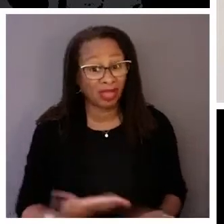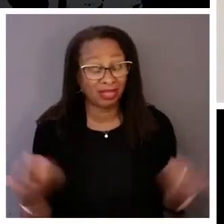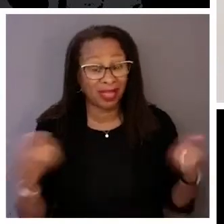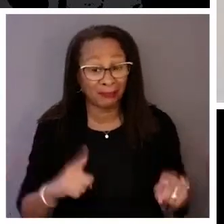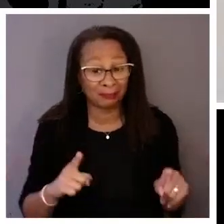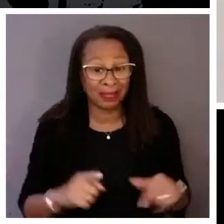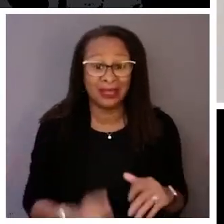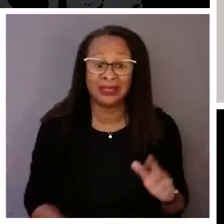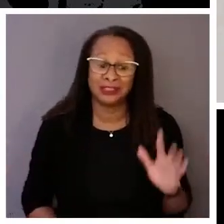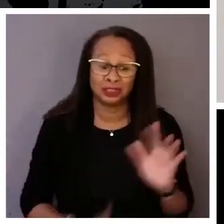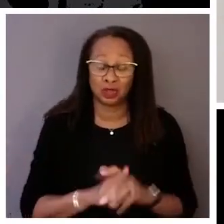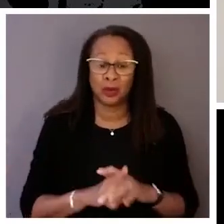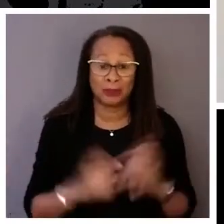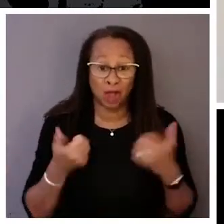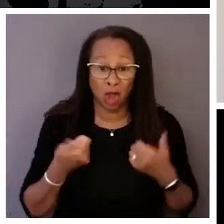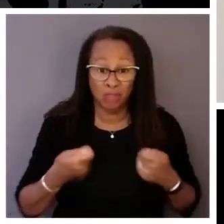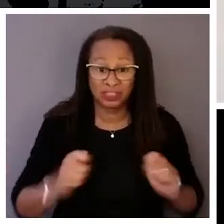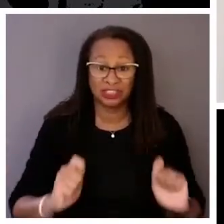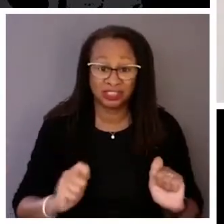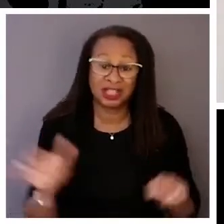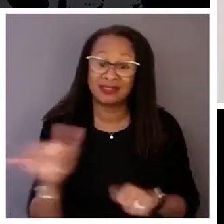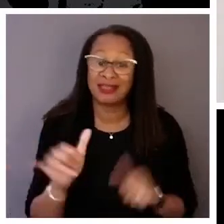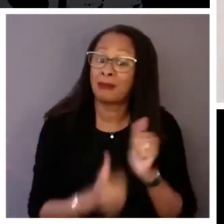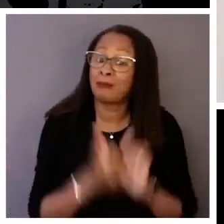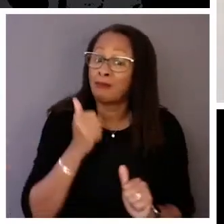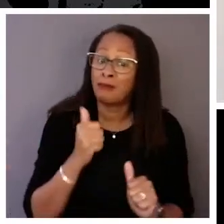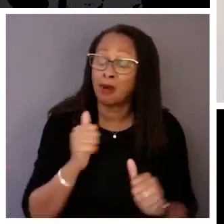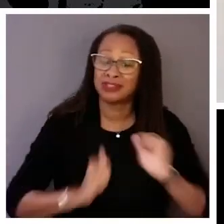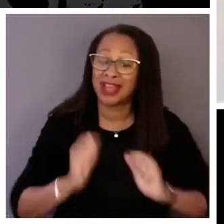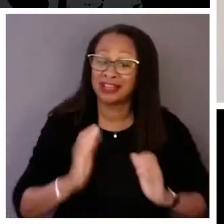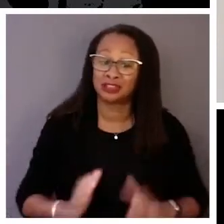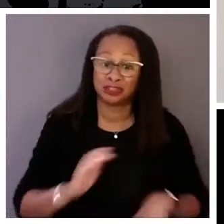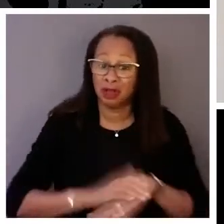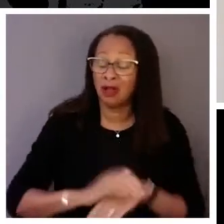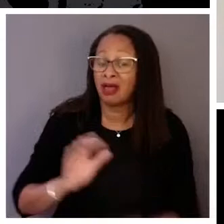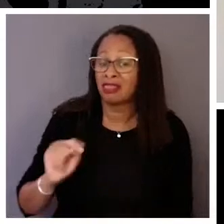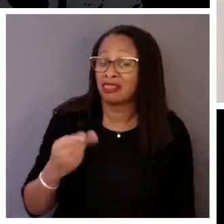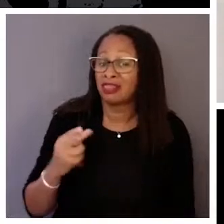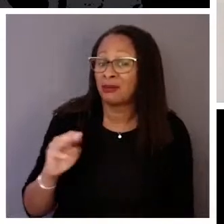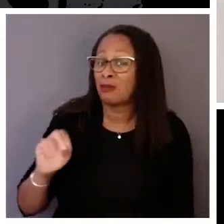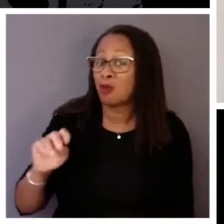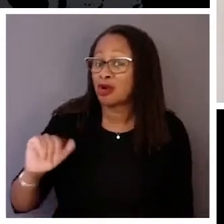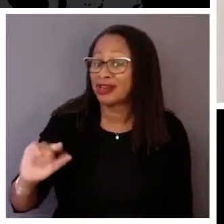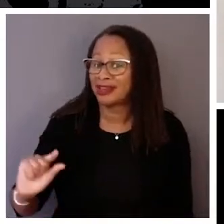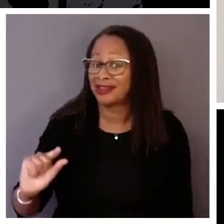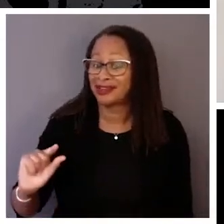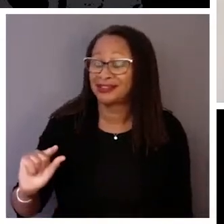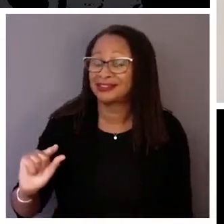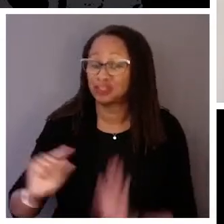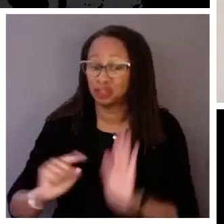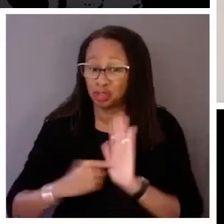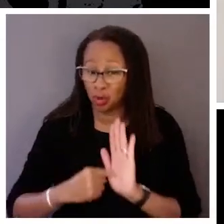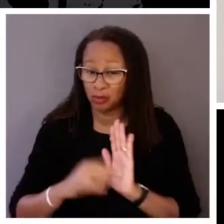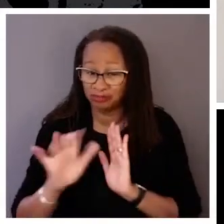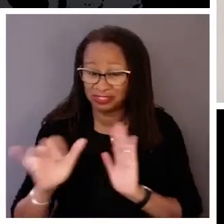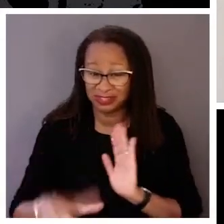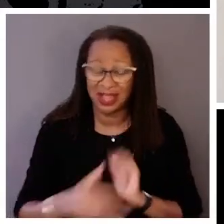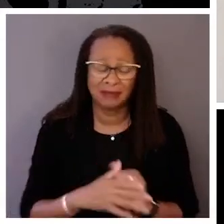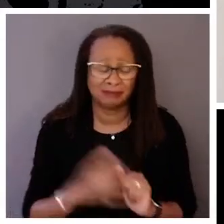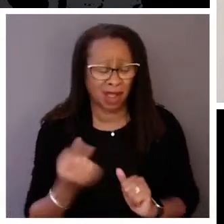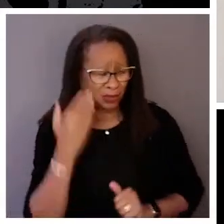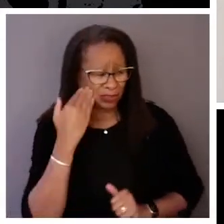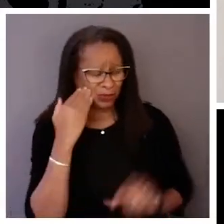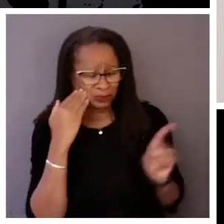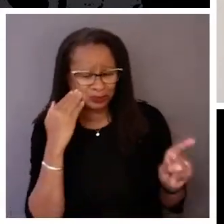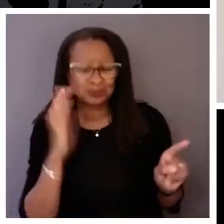Well, you came in on an audition like most of the actors do on the morning show. And what was, I